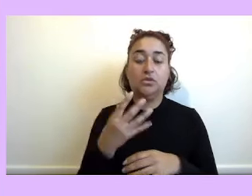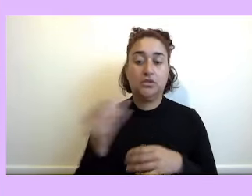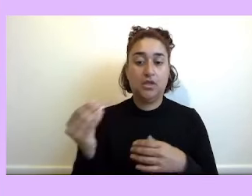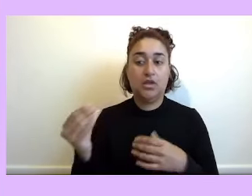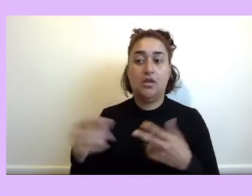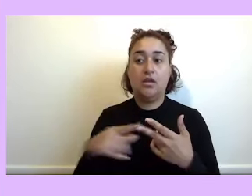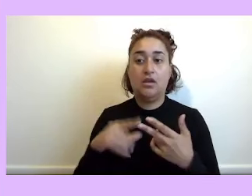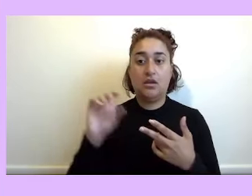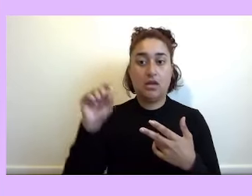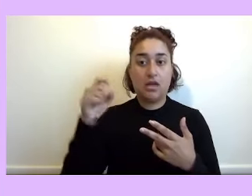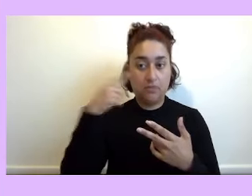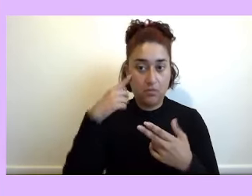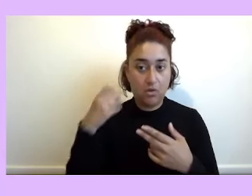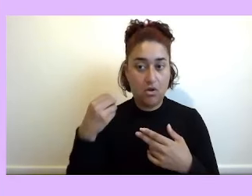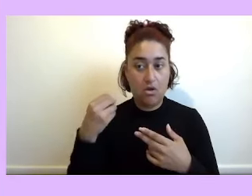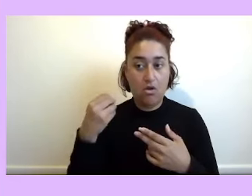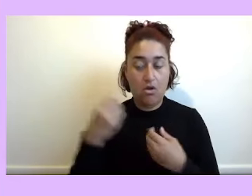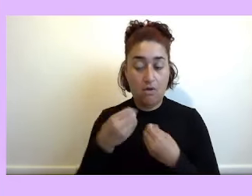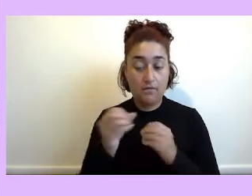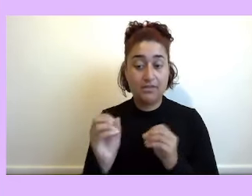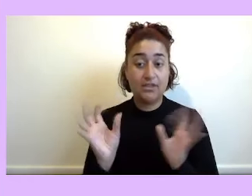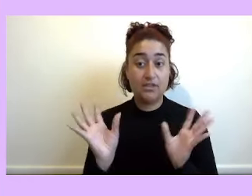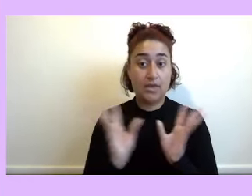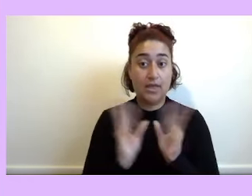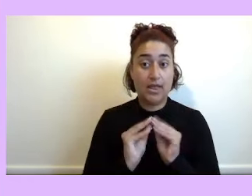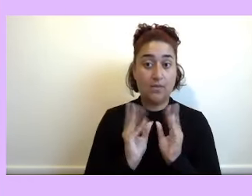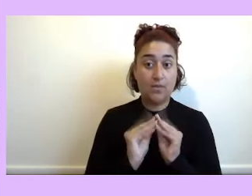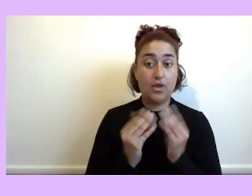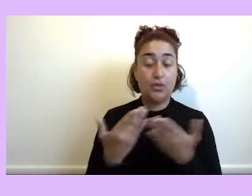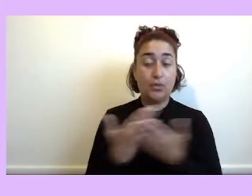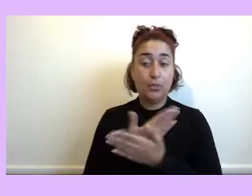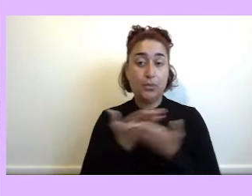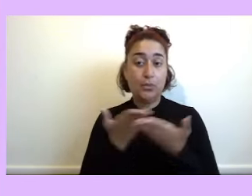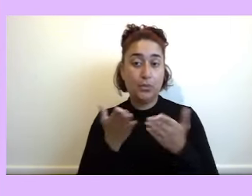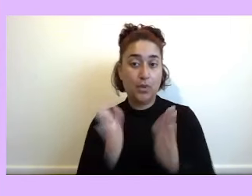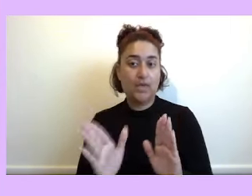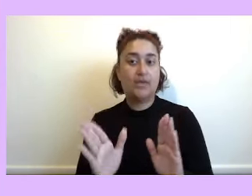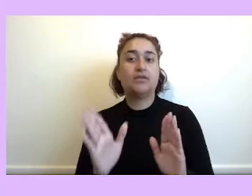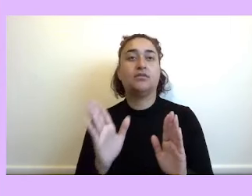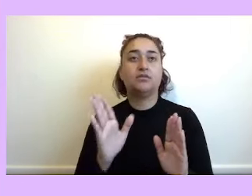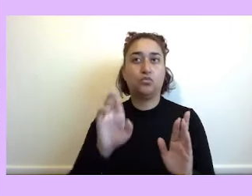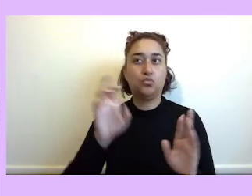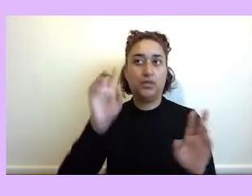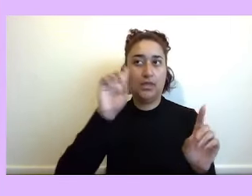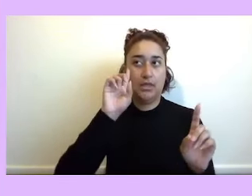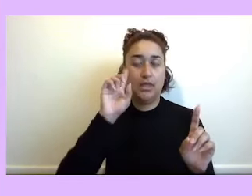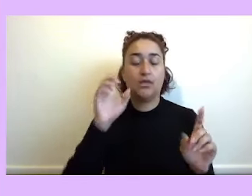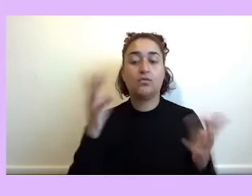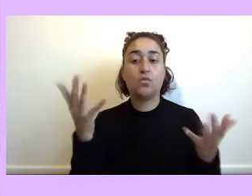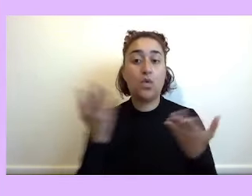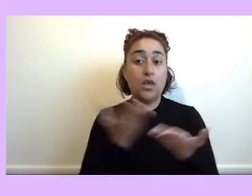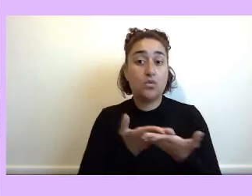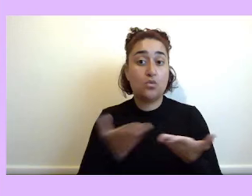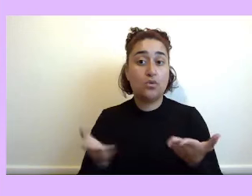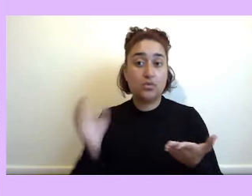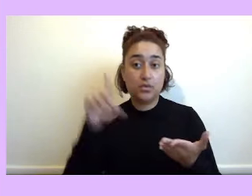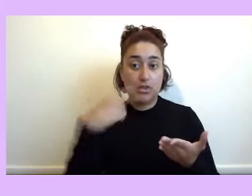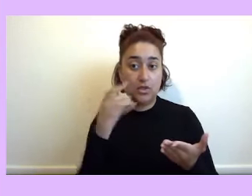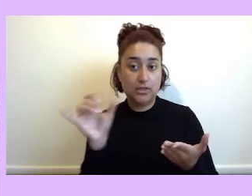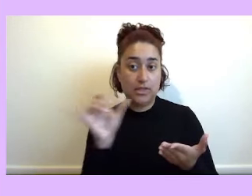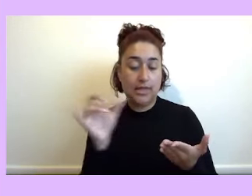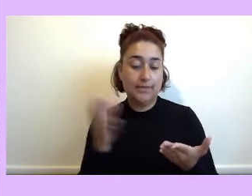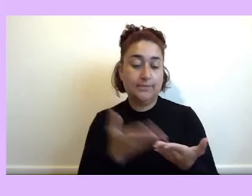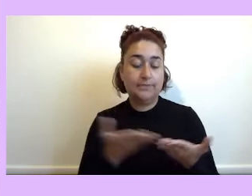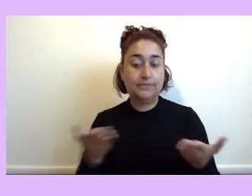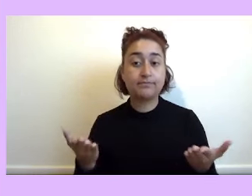government offices to collaborate in new ways and to rethink what a resource looks like.